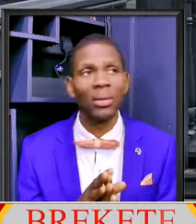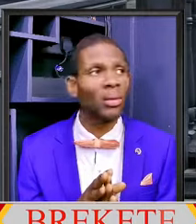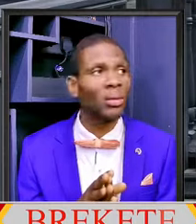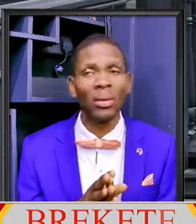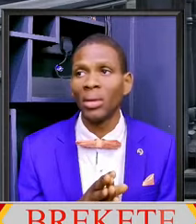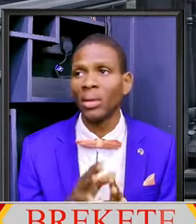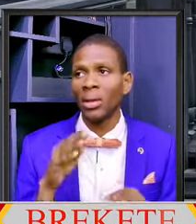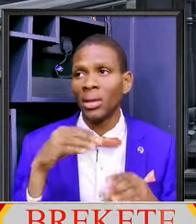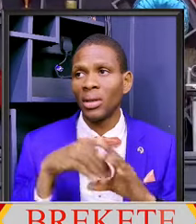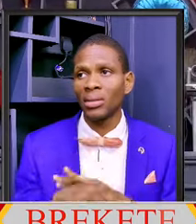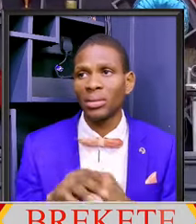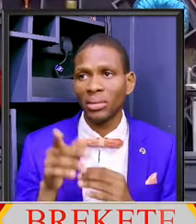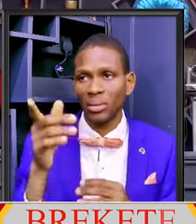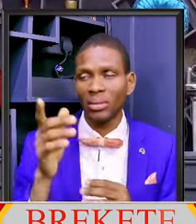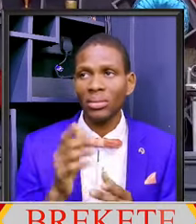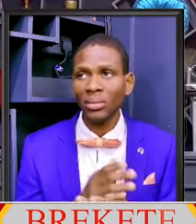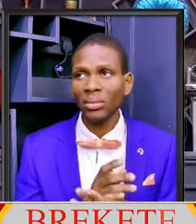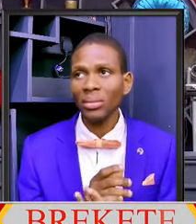Enter this day.